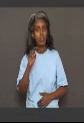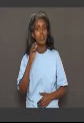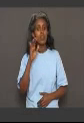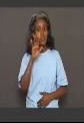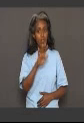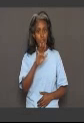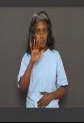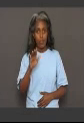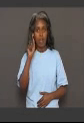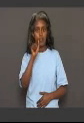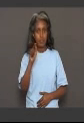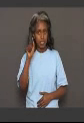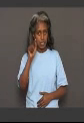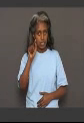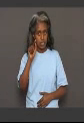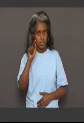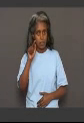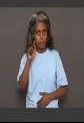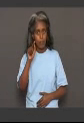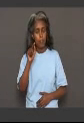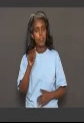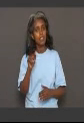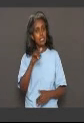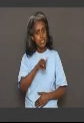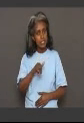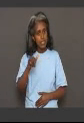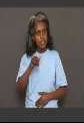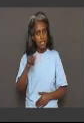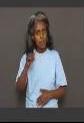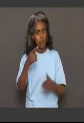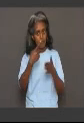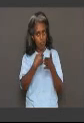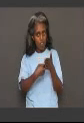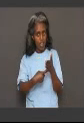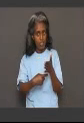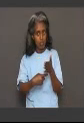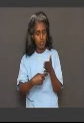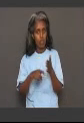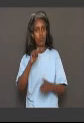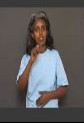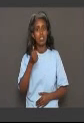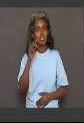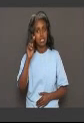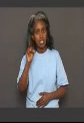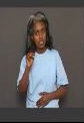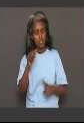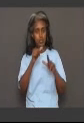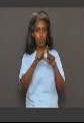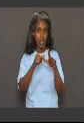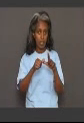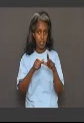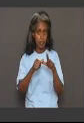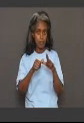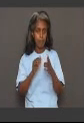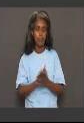the cotangent of 55 degrees had the same value as